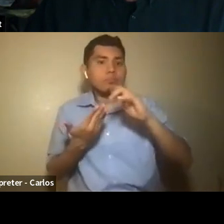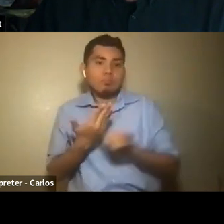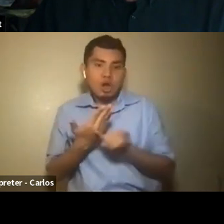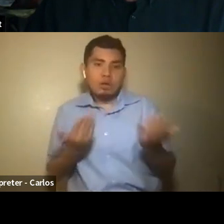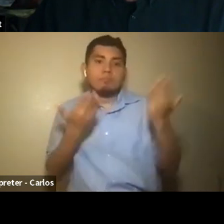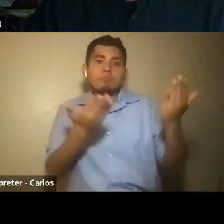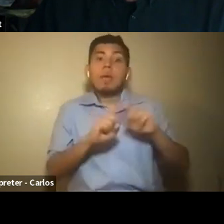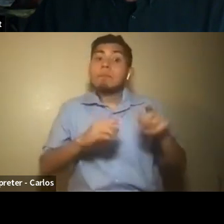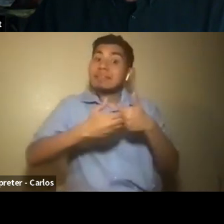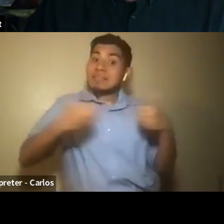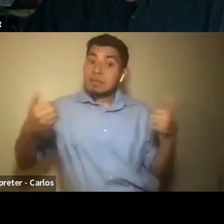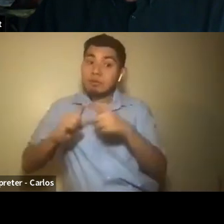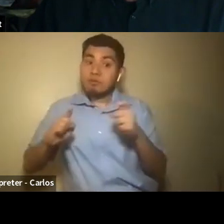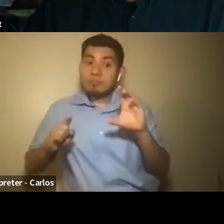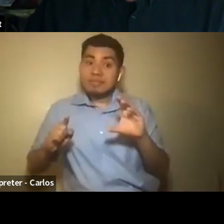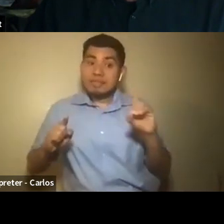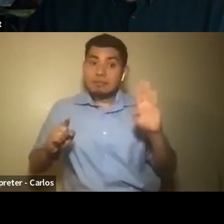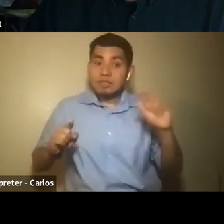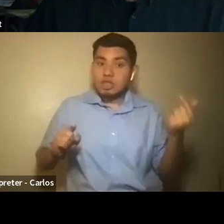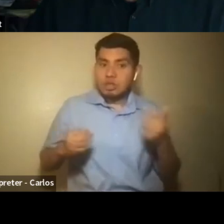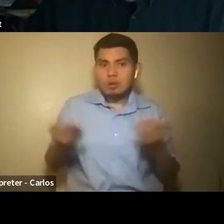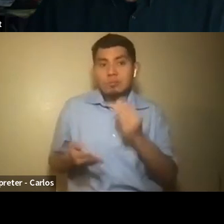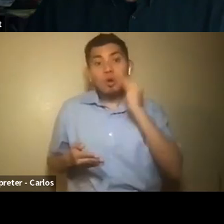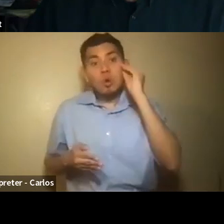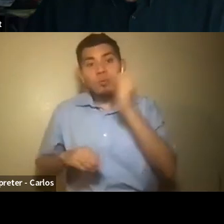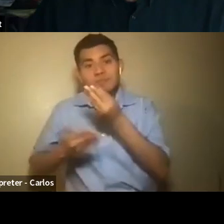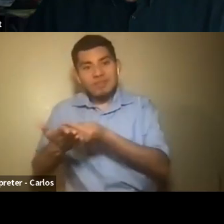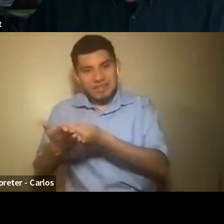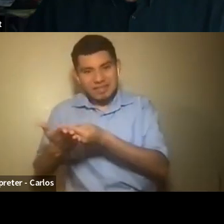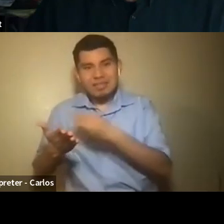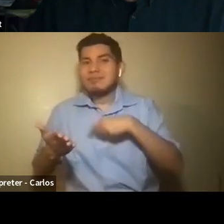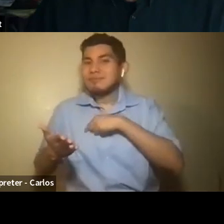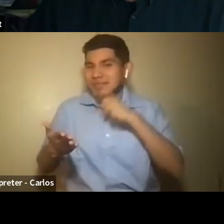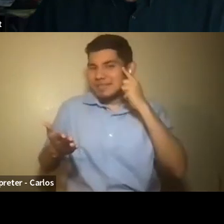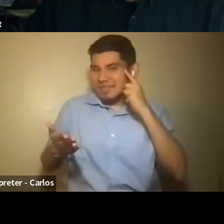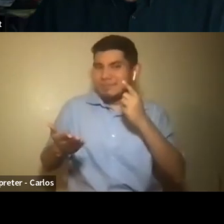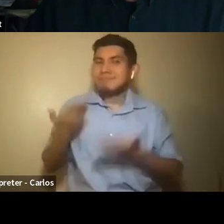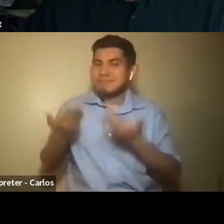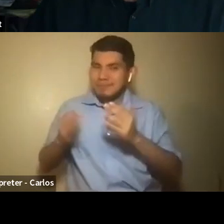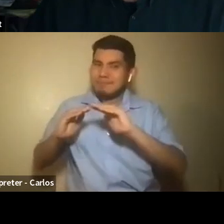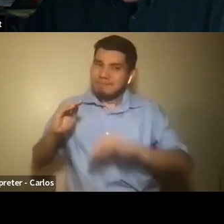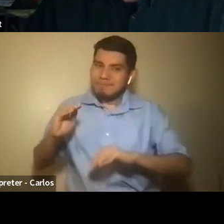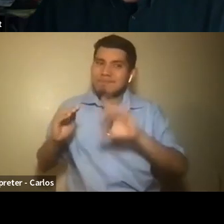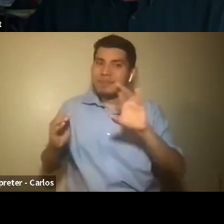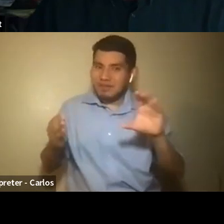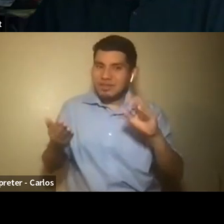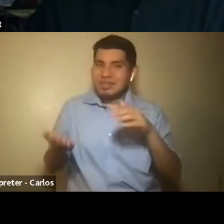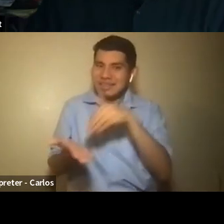from CDBG is home funding, for which we project a little under $700,000 to be